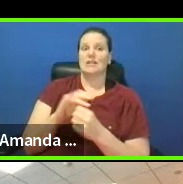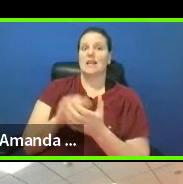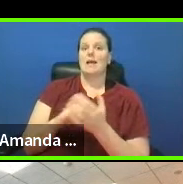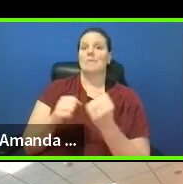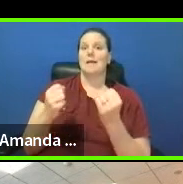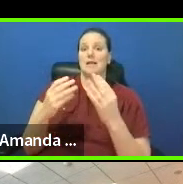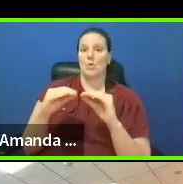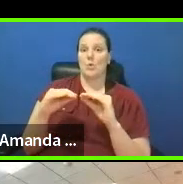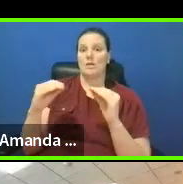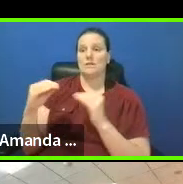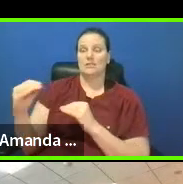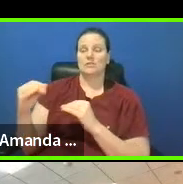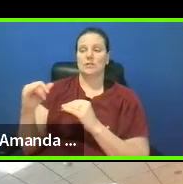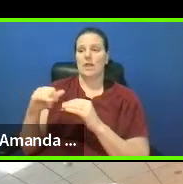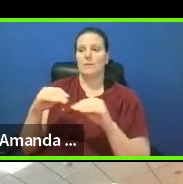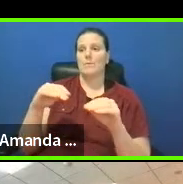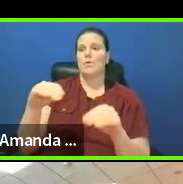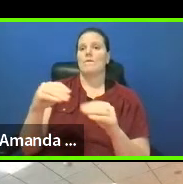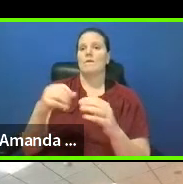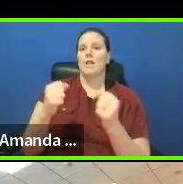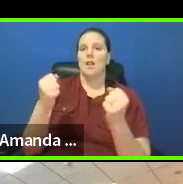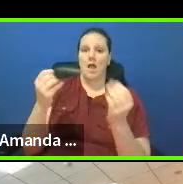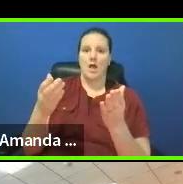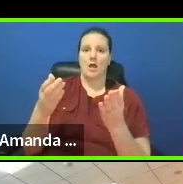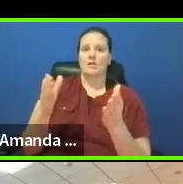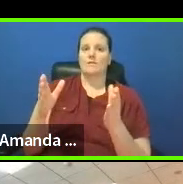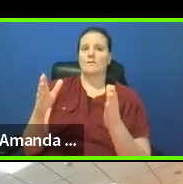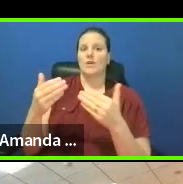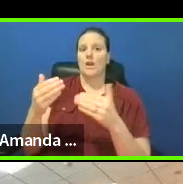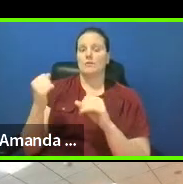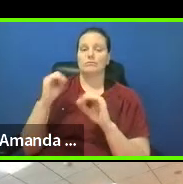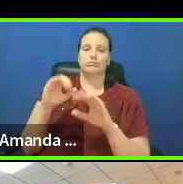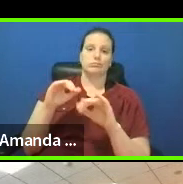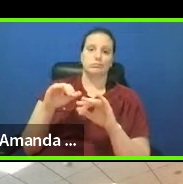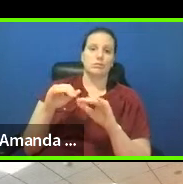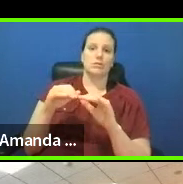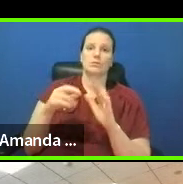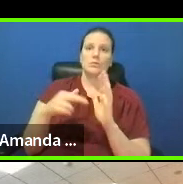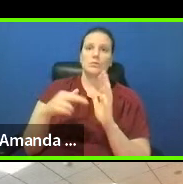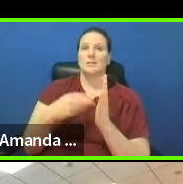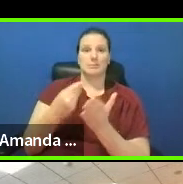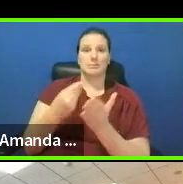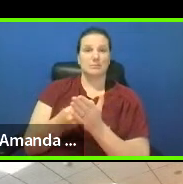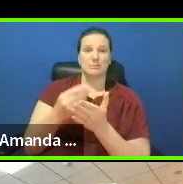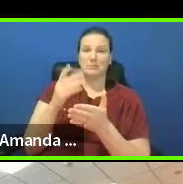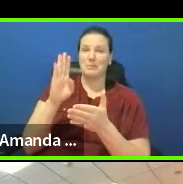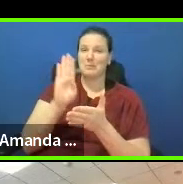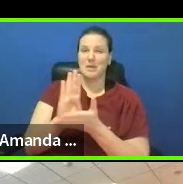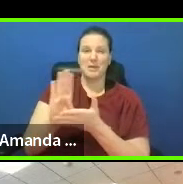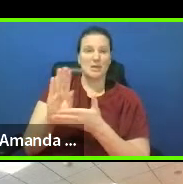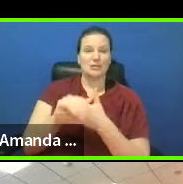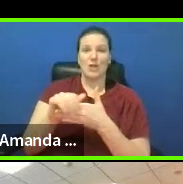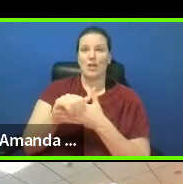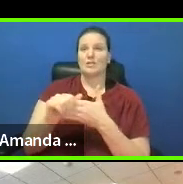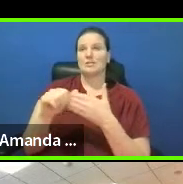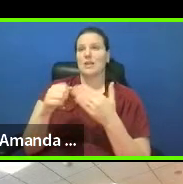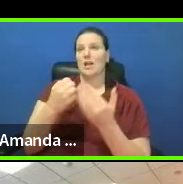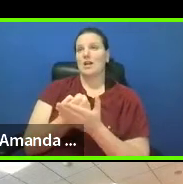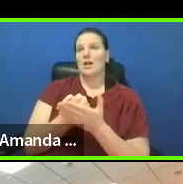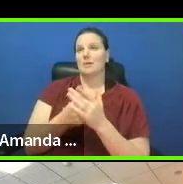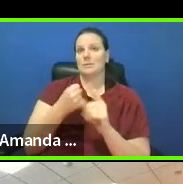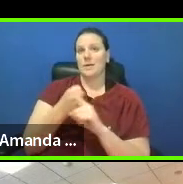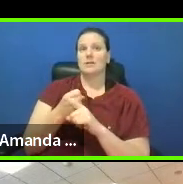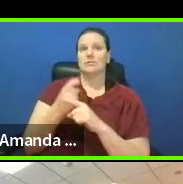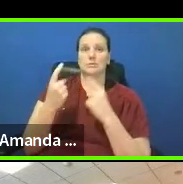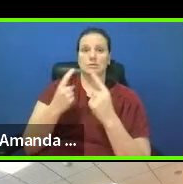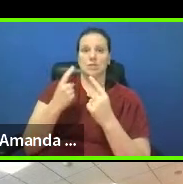of organizations that move a lot of freight and represent billions of dollars of economic impact that also need to be considered.